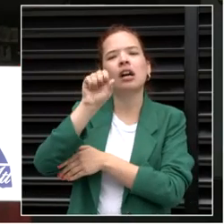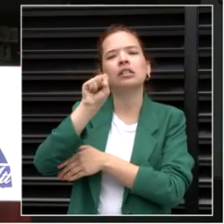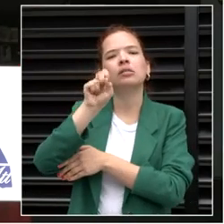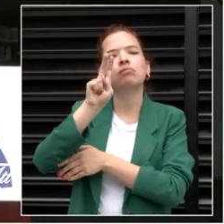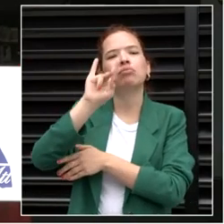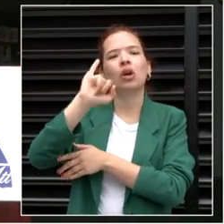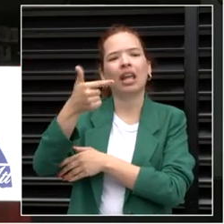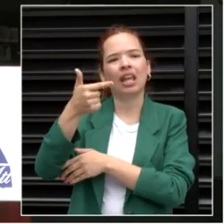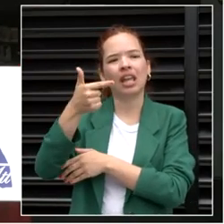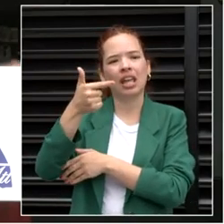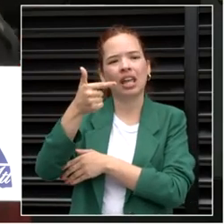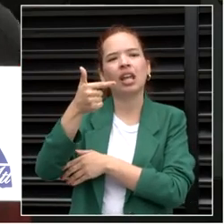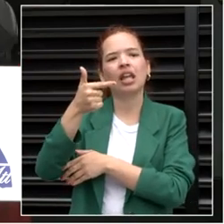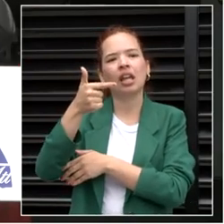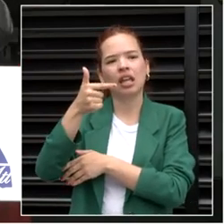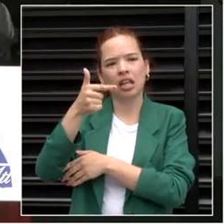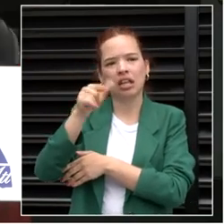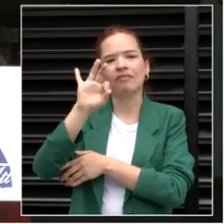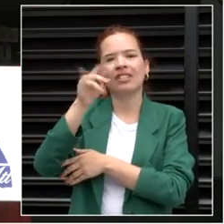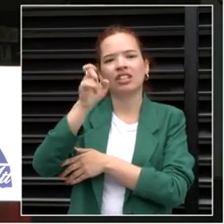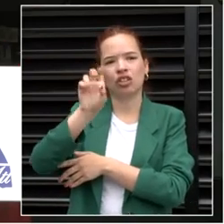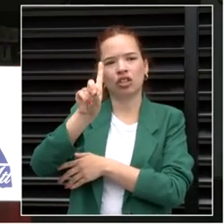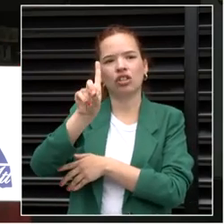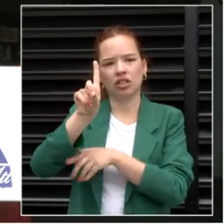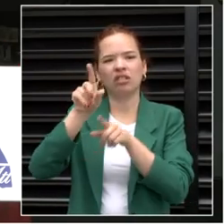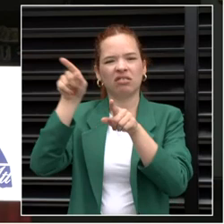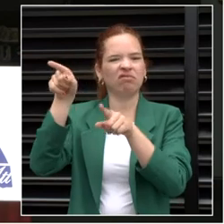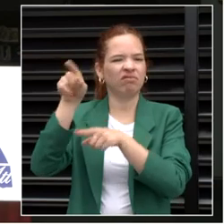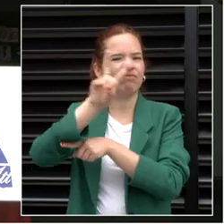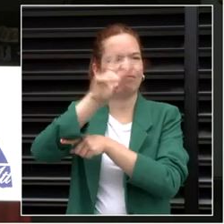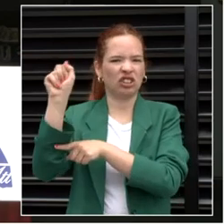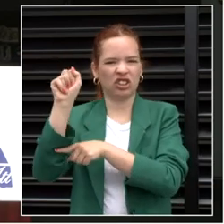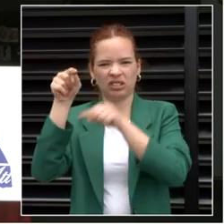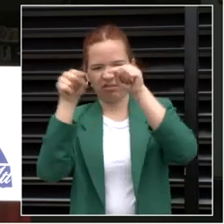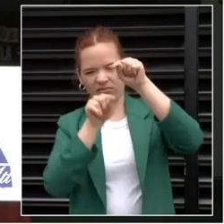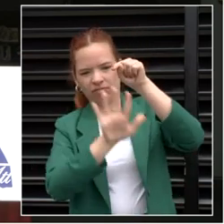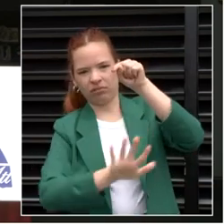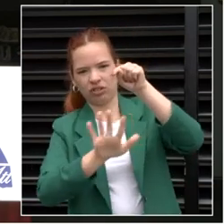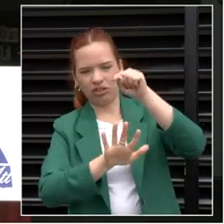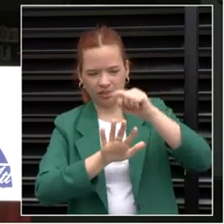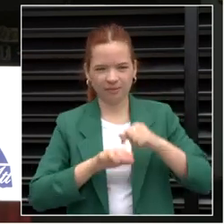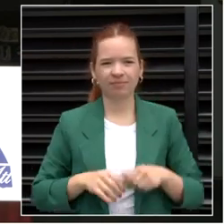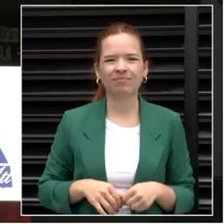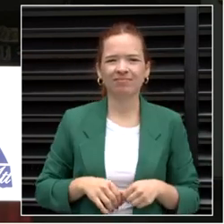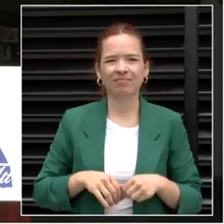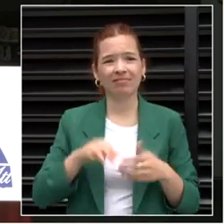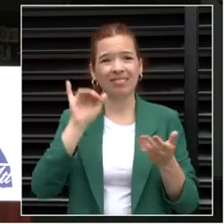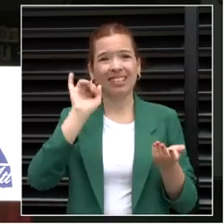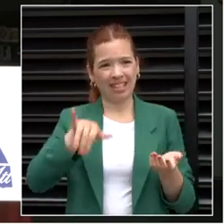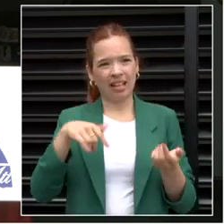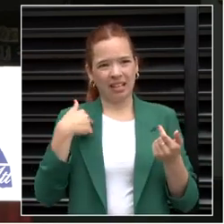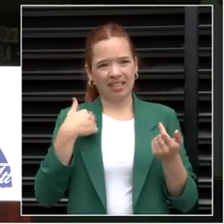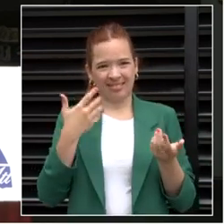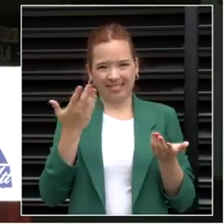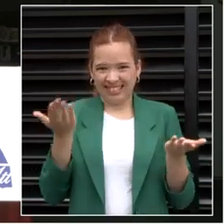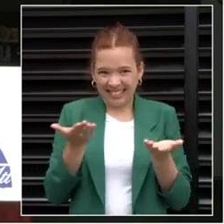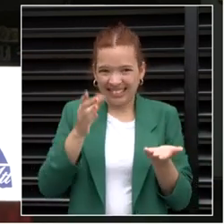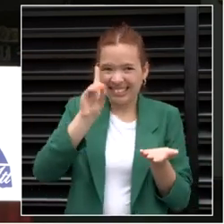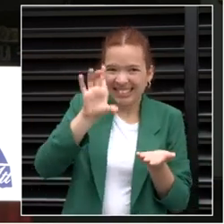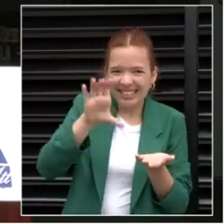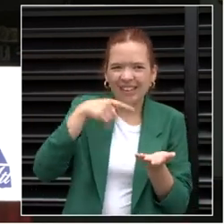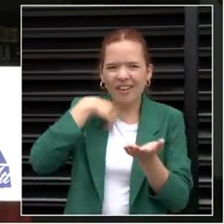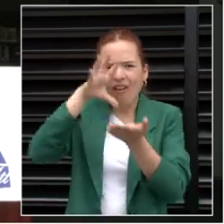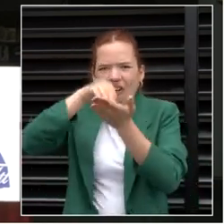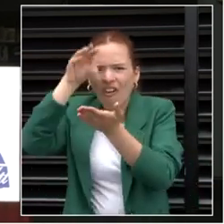old, I discovered the underground music scene and started coming here to the 930 Club,